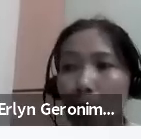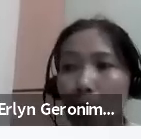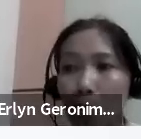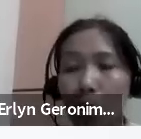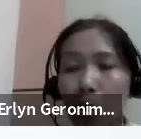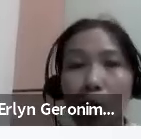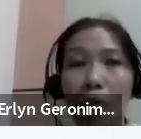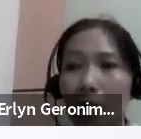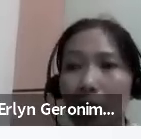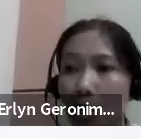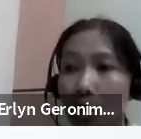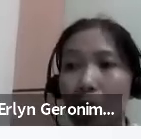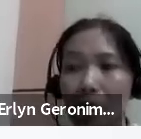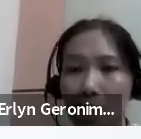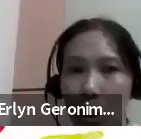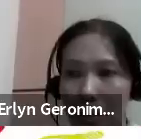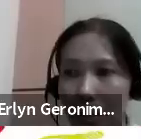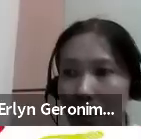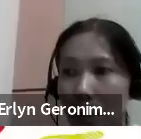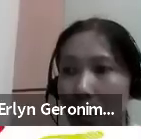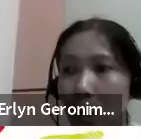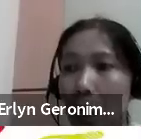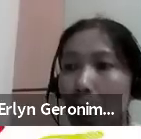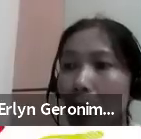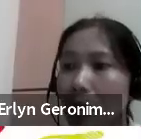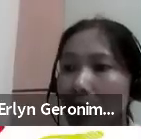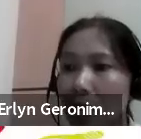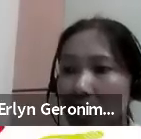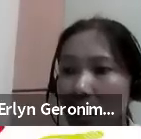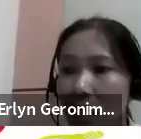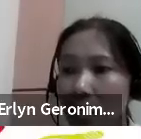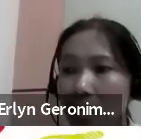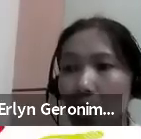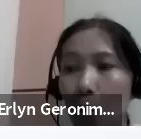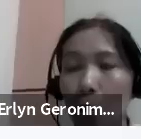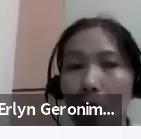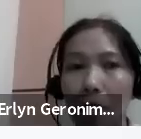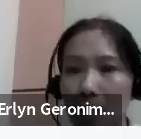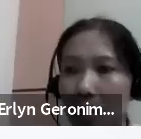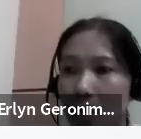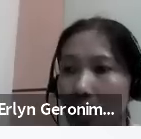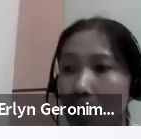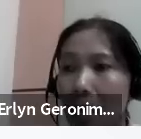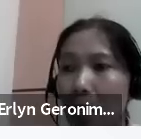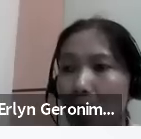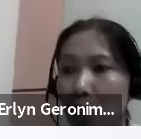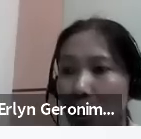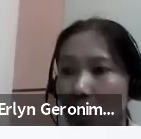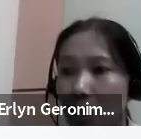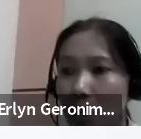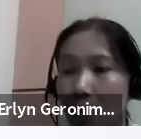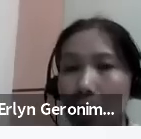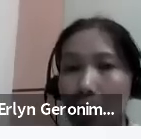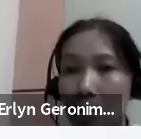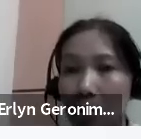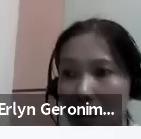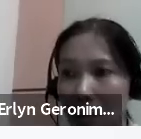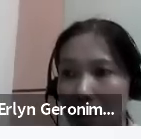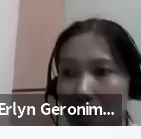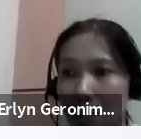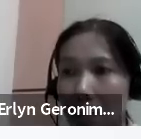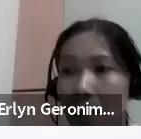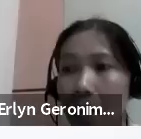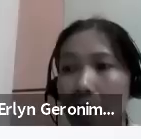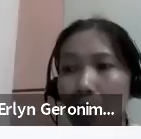the promotion of the teaching profession. World Teachers Day is co-convened in partnership with